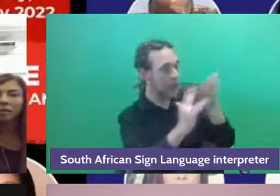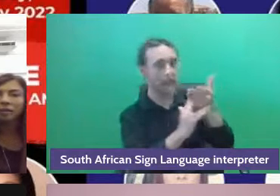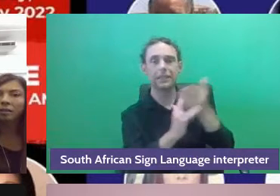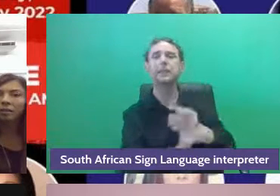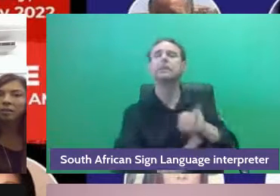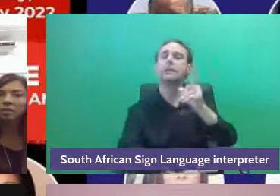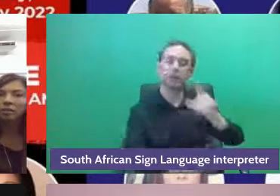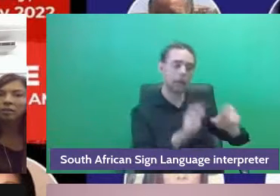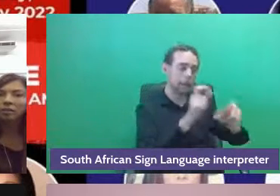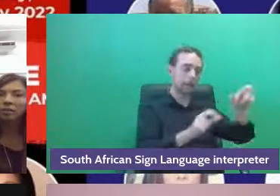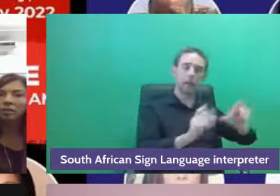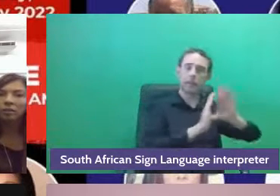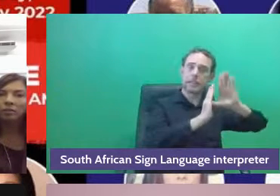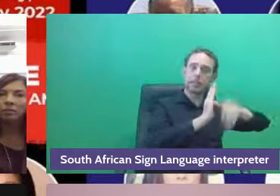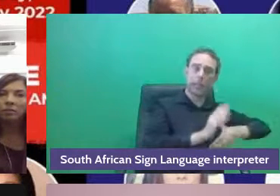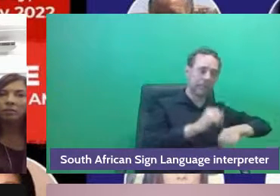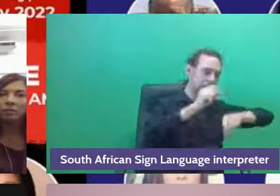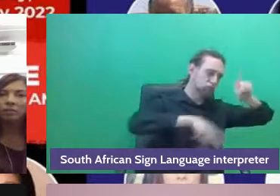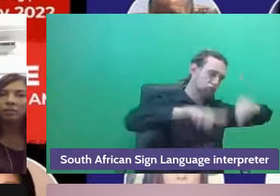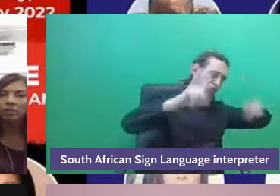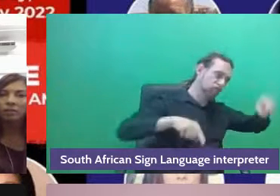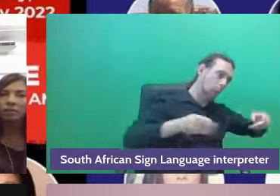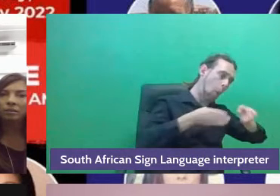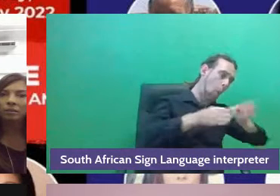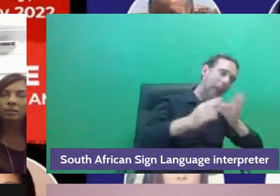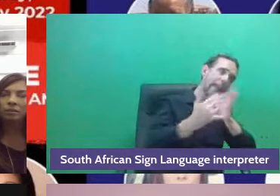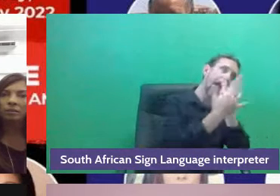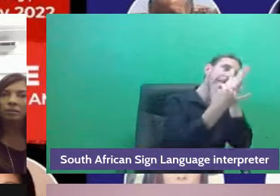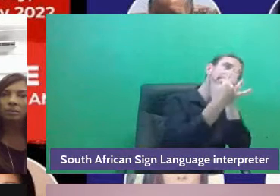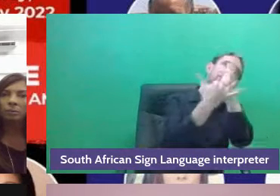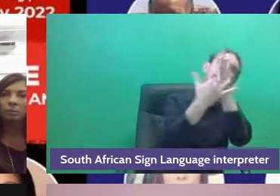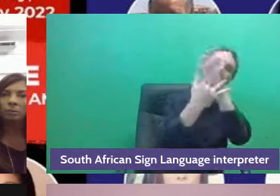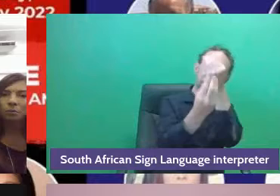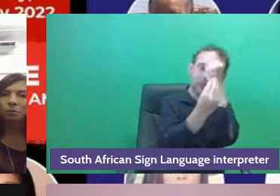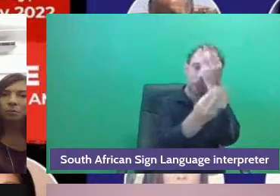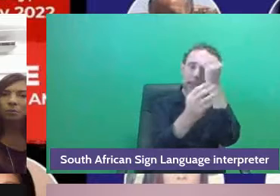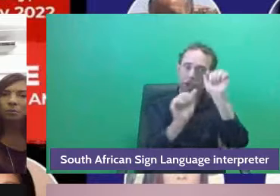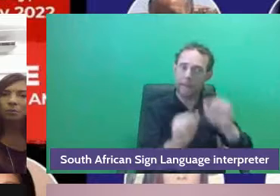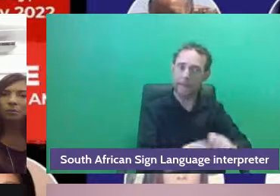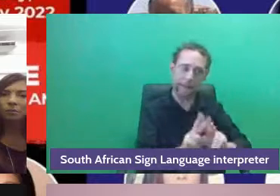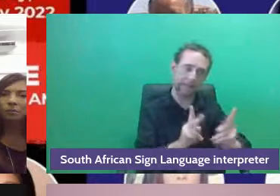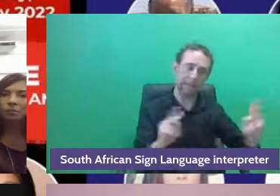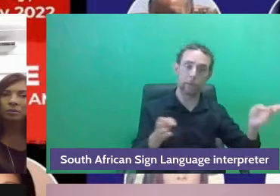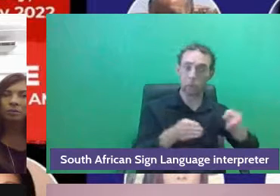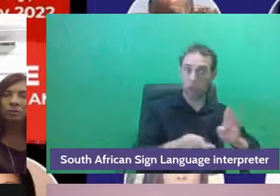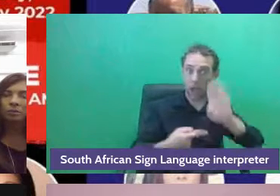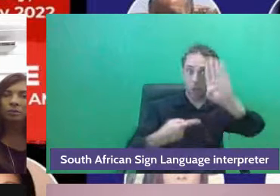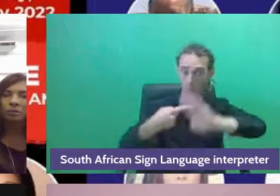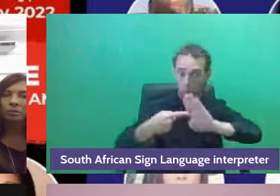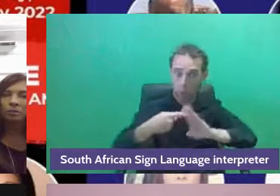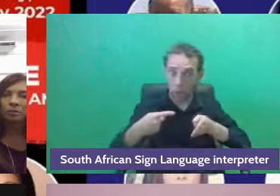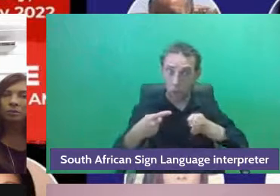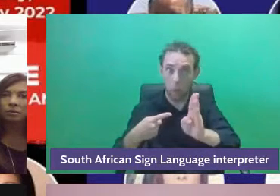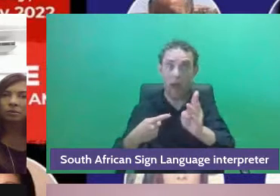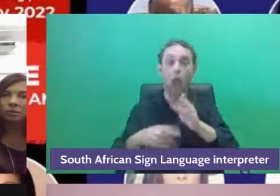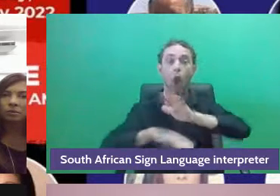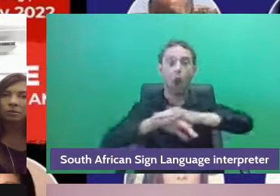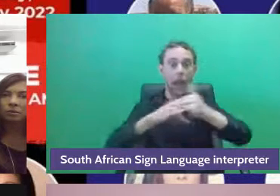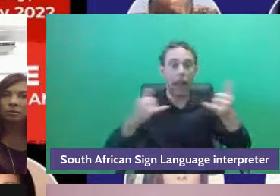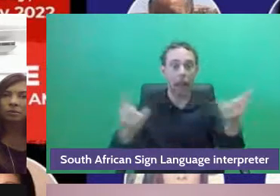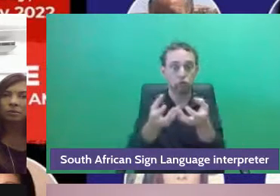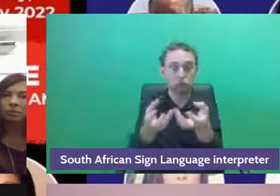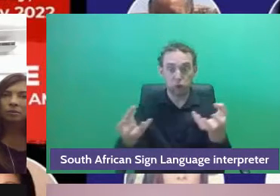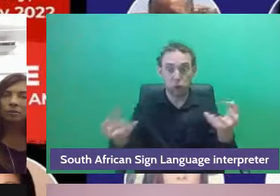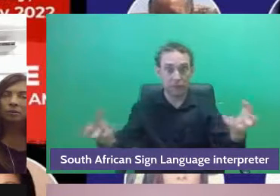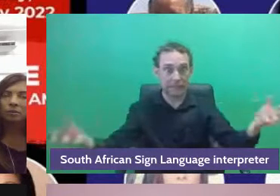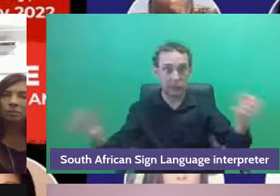access information about gender-based violence and femicide. And one way is through online resources, and of course that